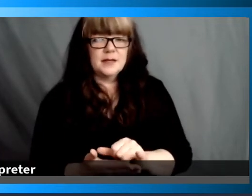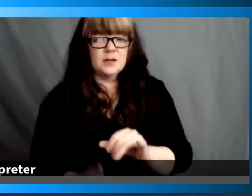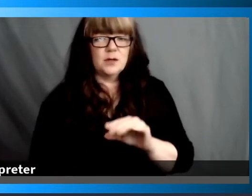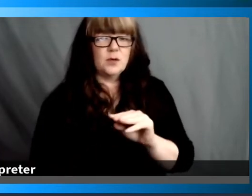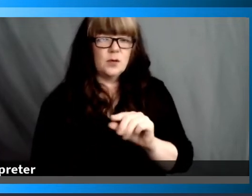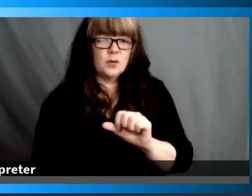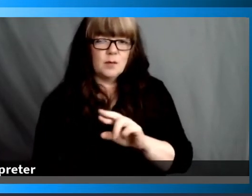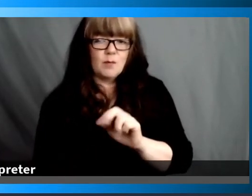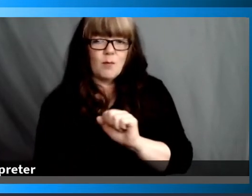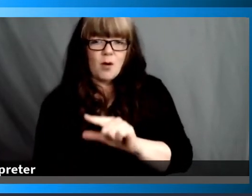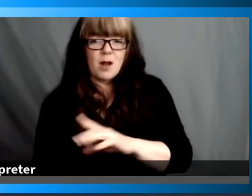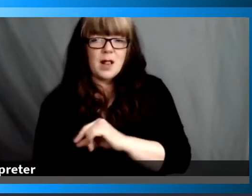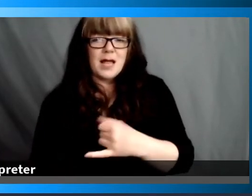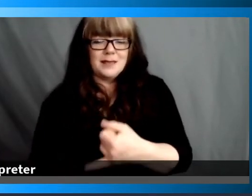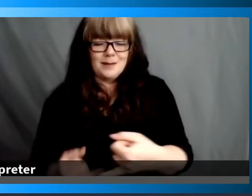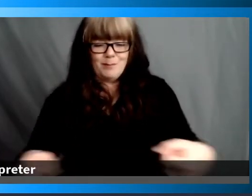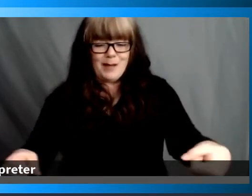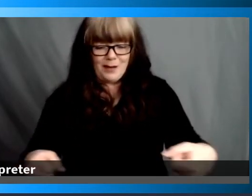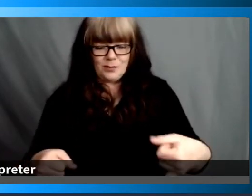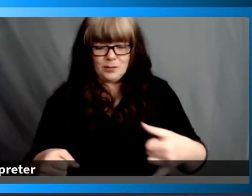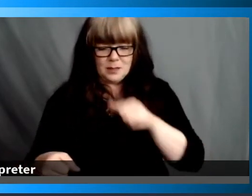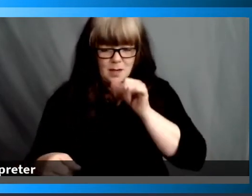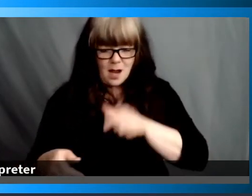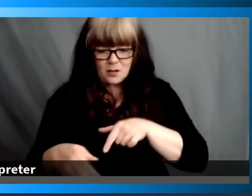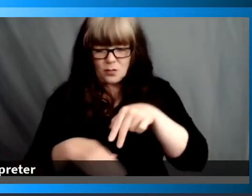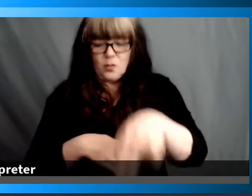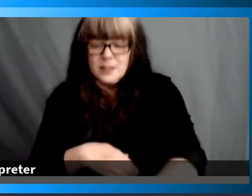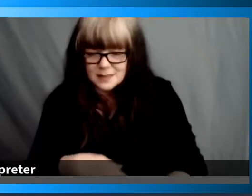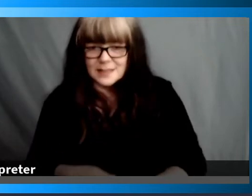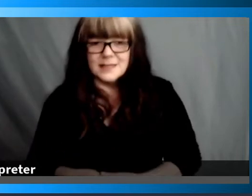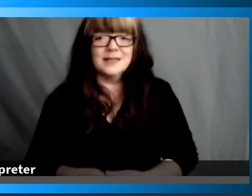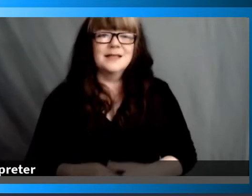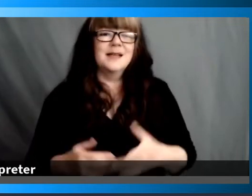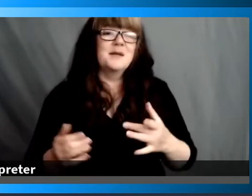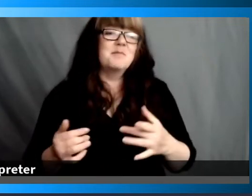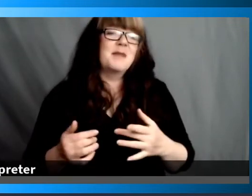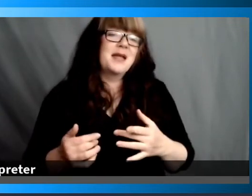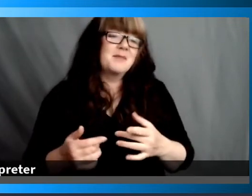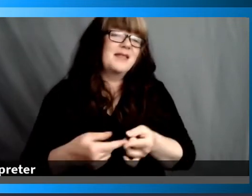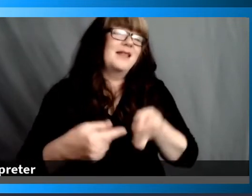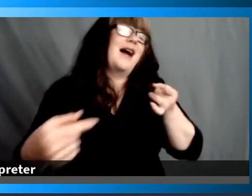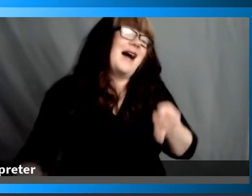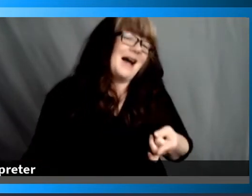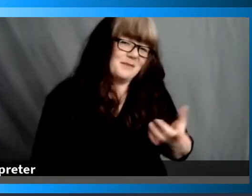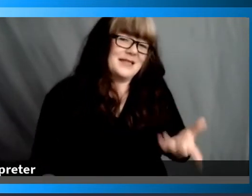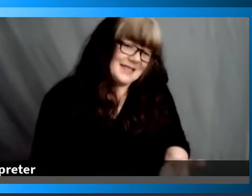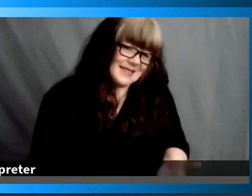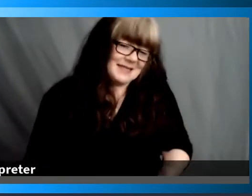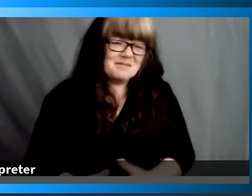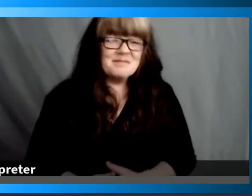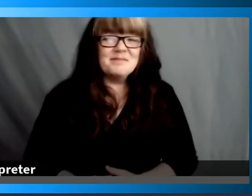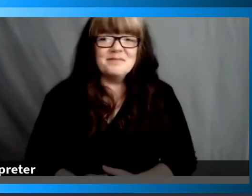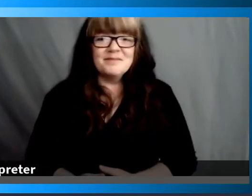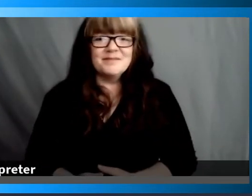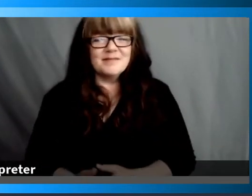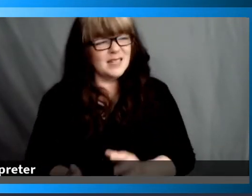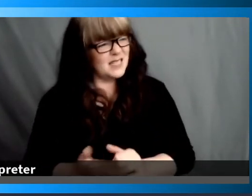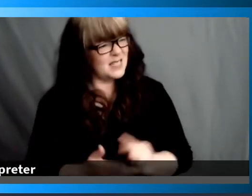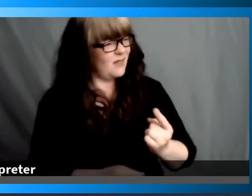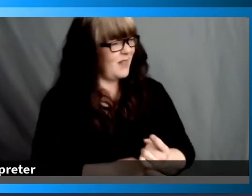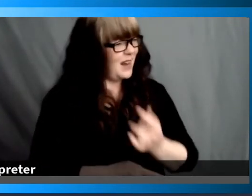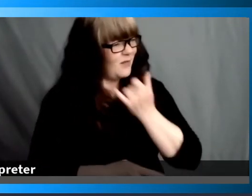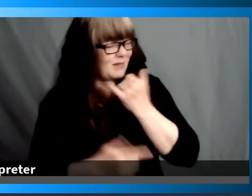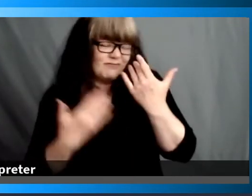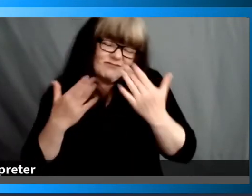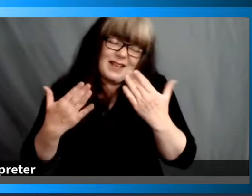and the line crossing. You know? Other side of the like, fence, perhaps. Just like, oh, is that right or is that wrong? I don't know.